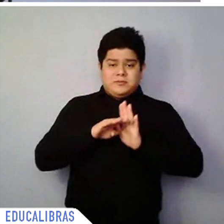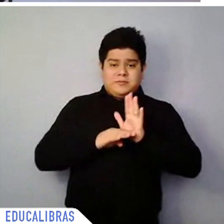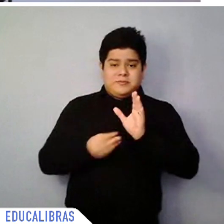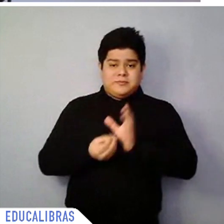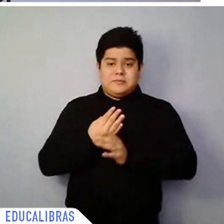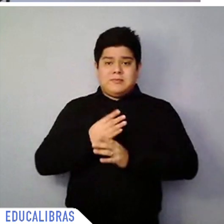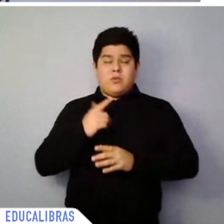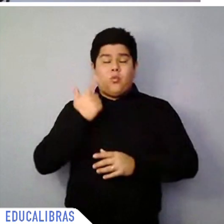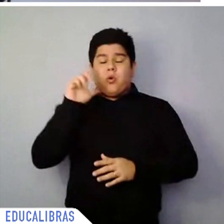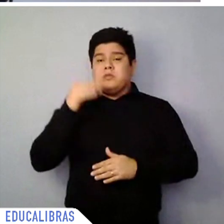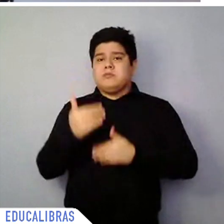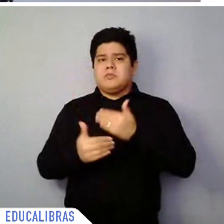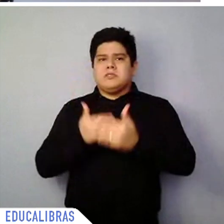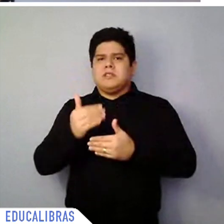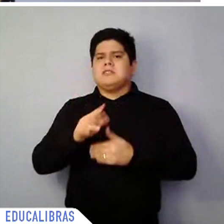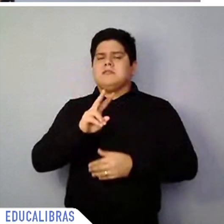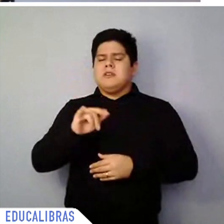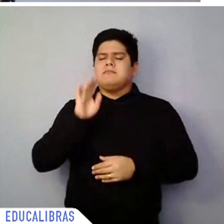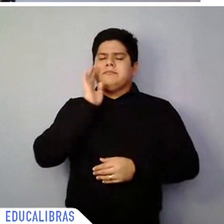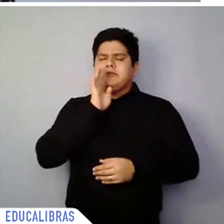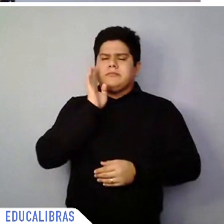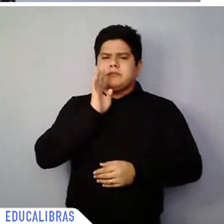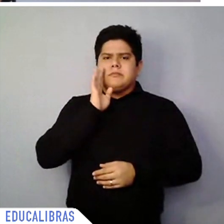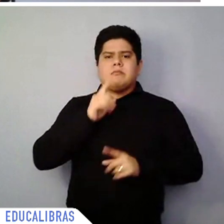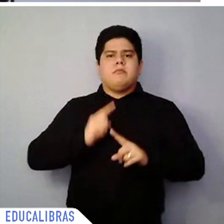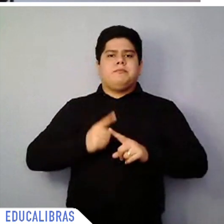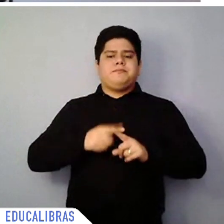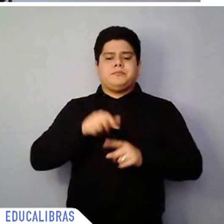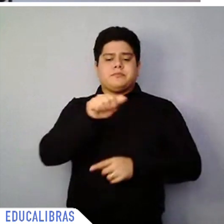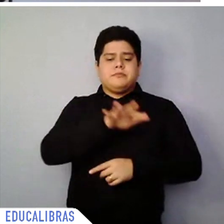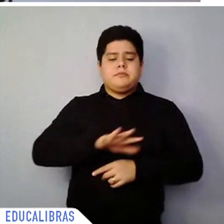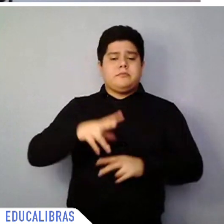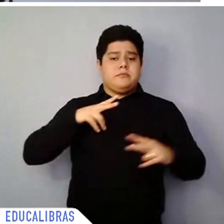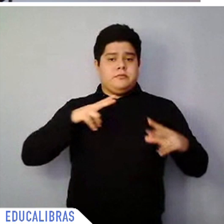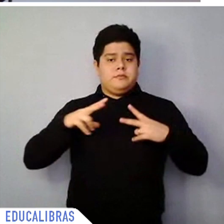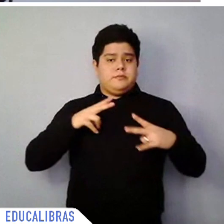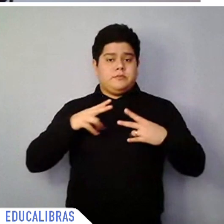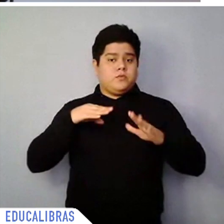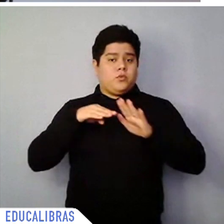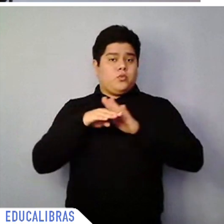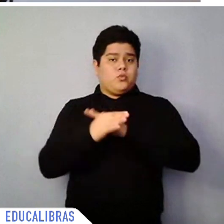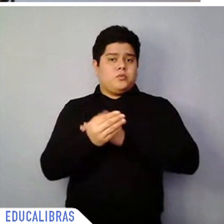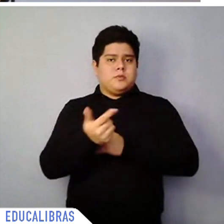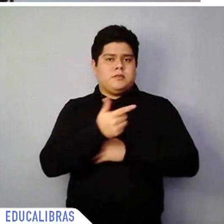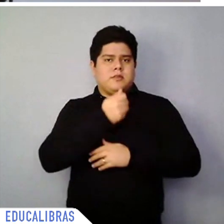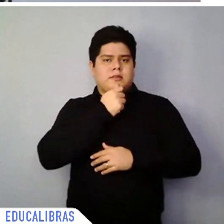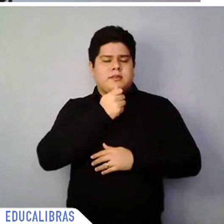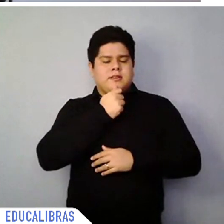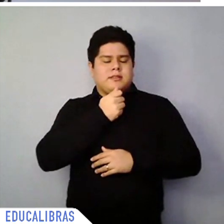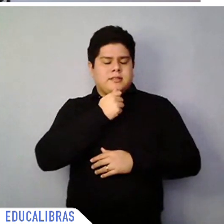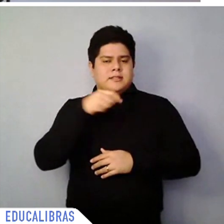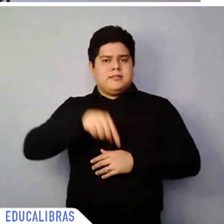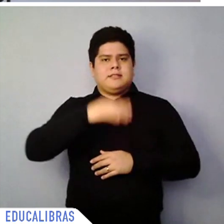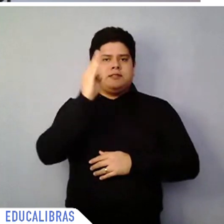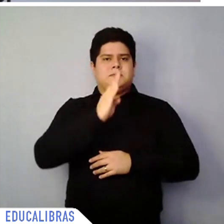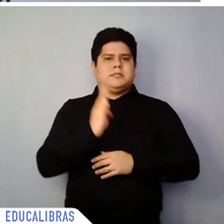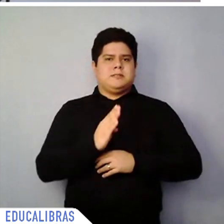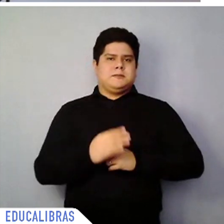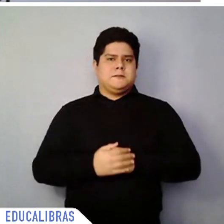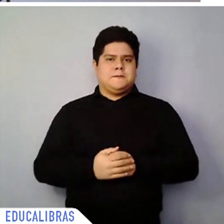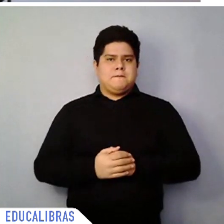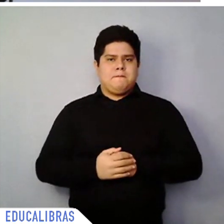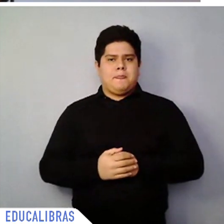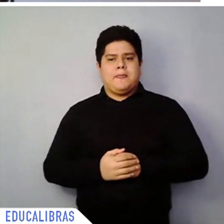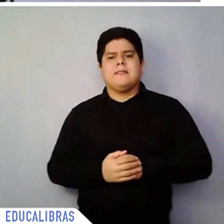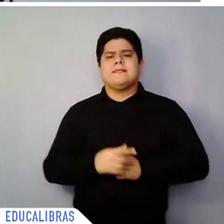you've idealized when you have the money in your hand. So I think one important project that we have, and the private sector was not used